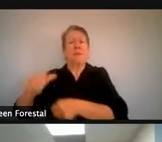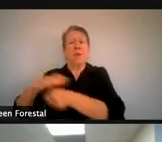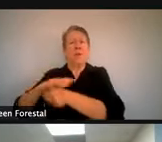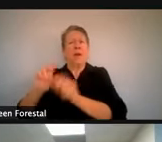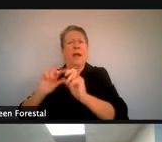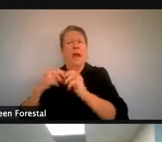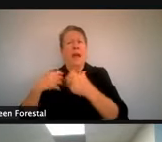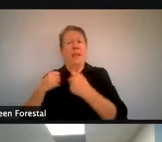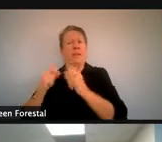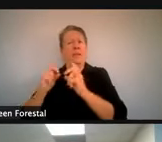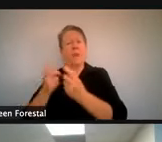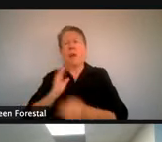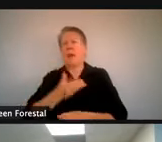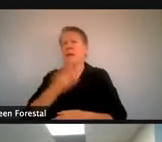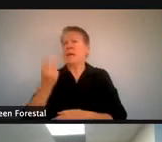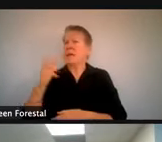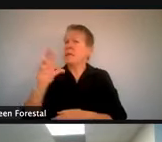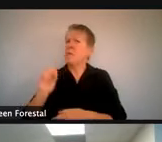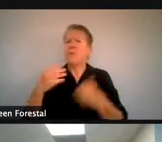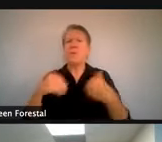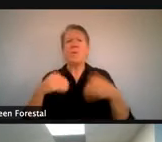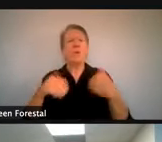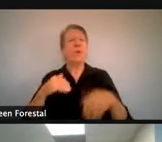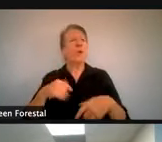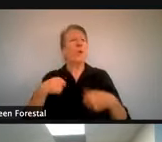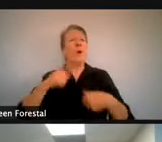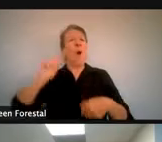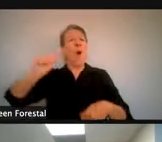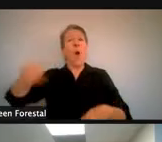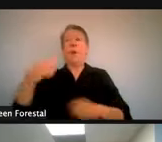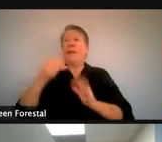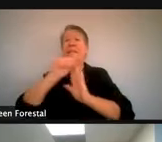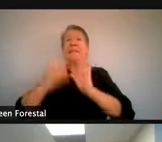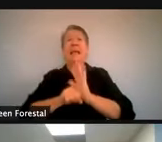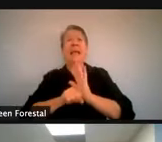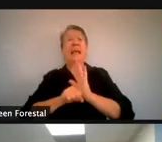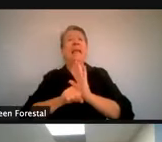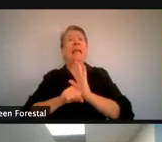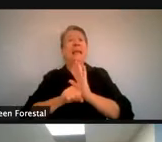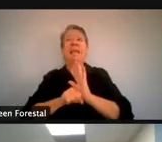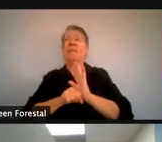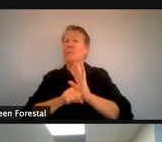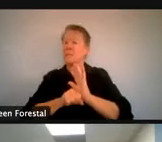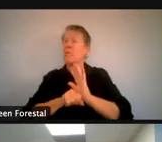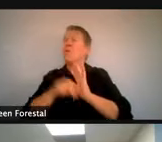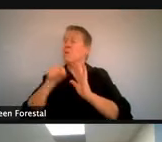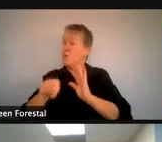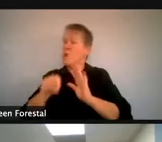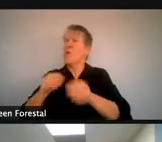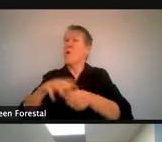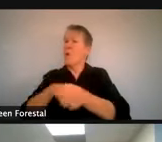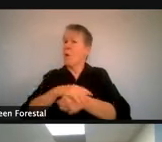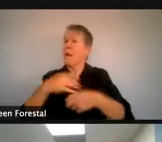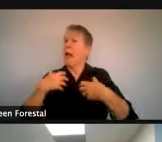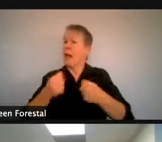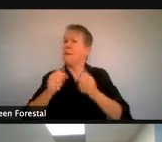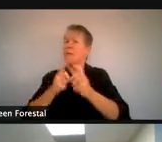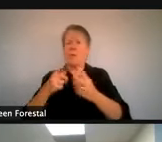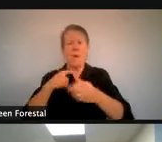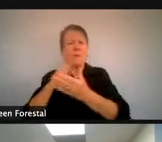that it's just the state level. It is the state, but it's working with the local health departments. And we